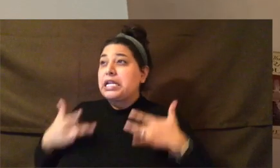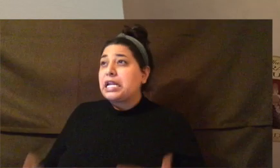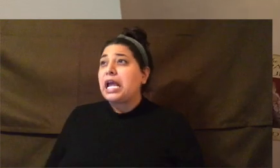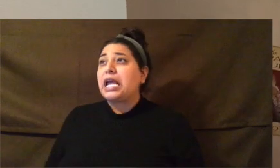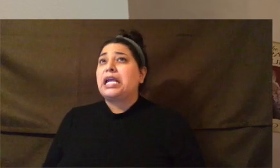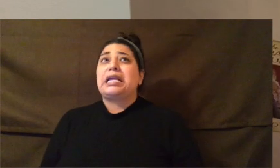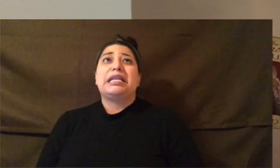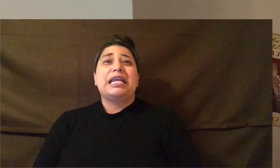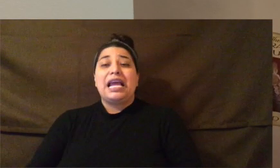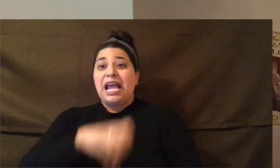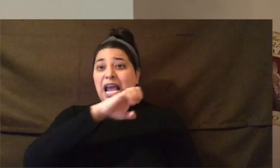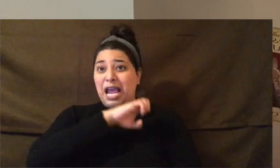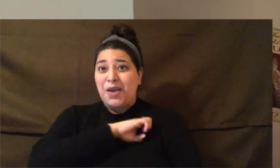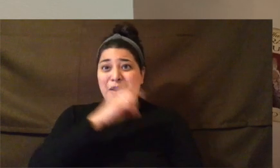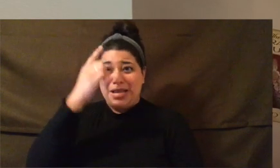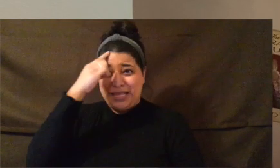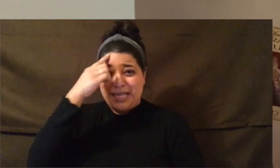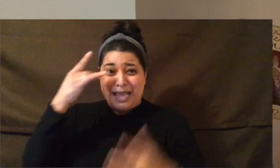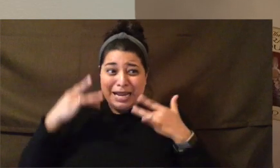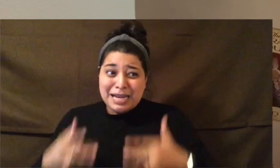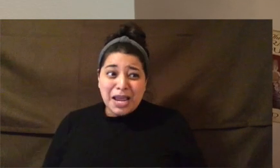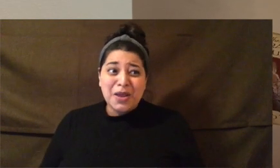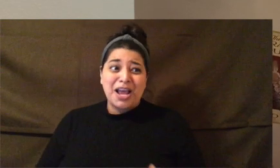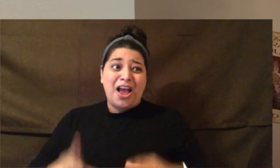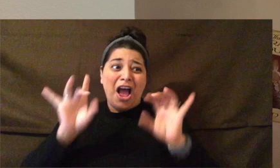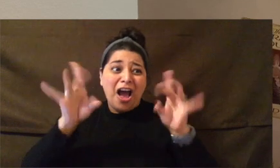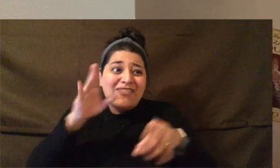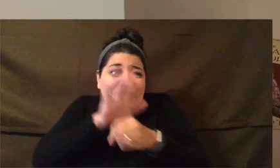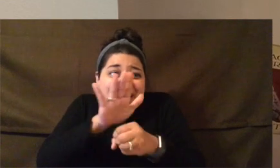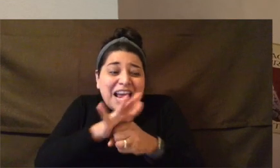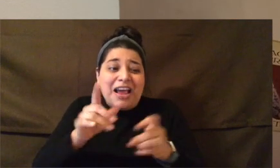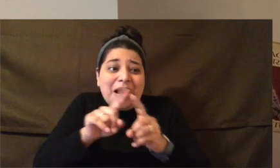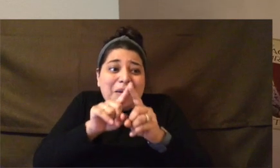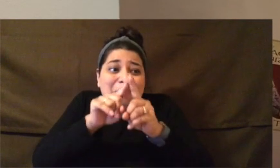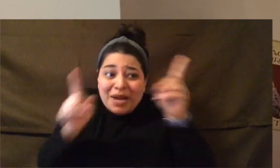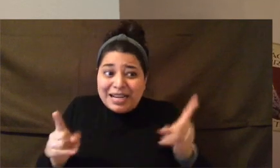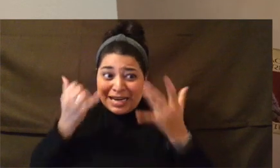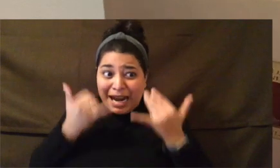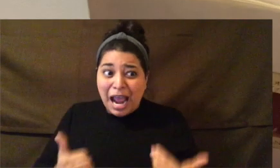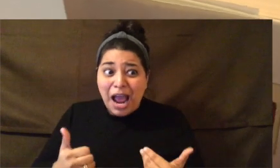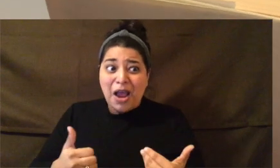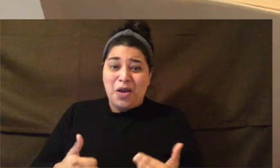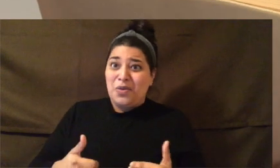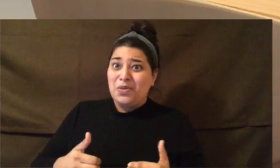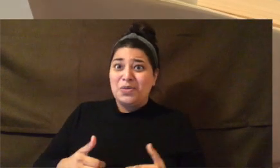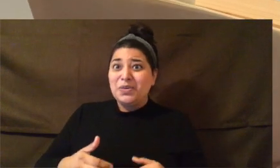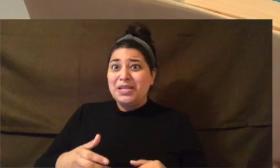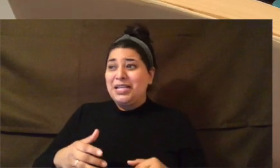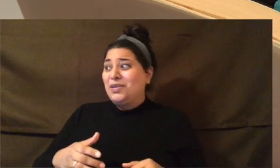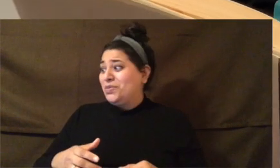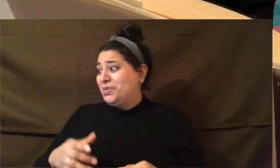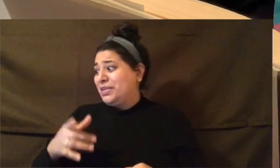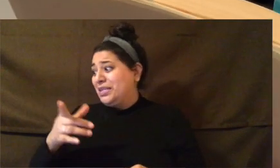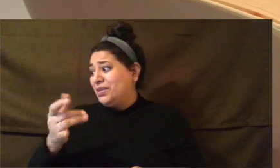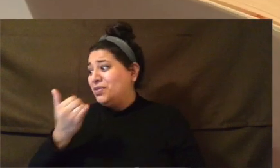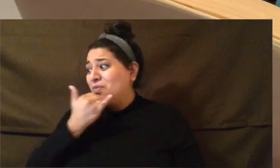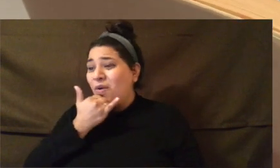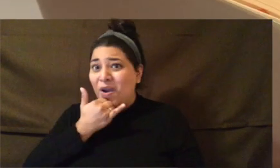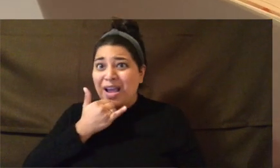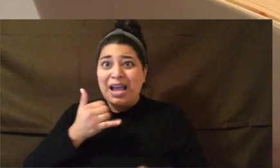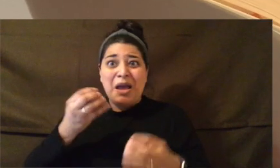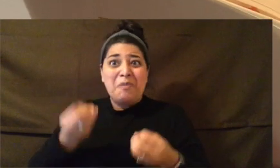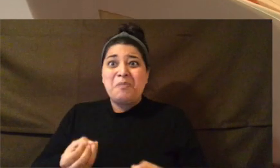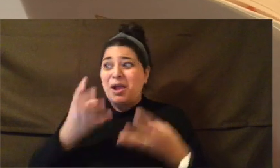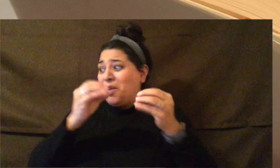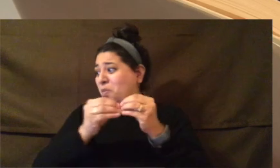air. Only a moment ago, the rabbit had thought that being naked in front of a shipload of strangers was the worst that could happen to him. But he was